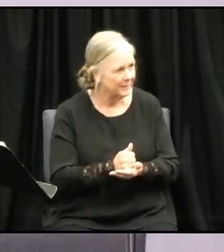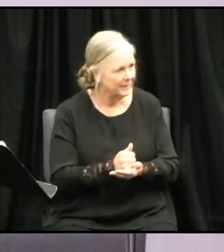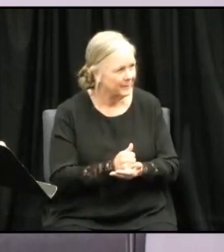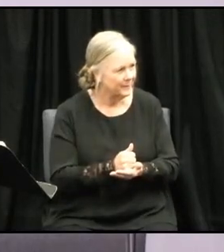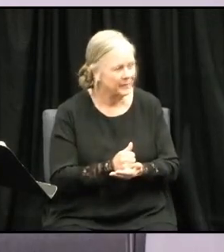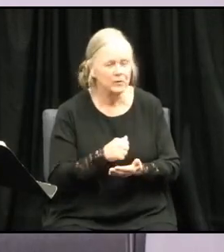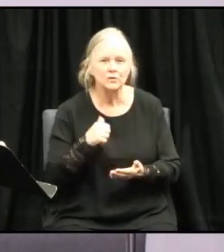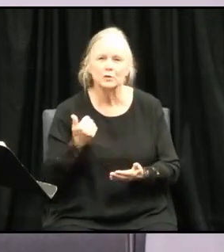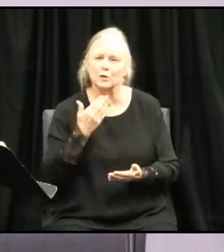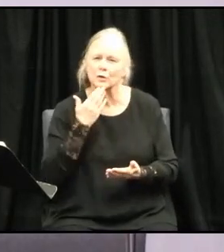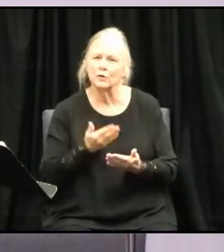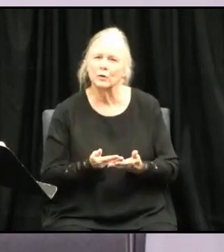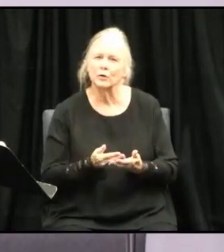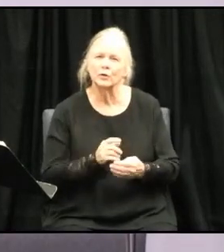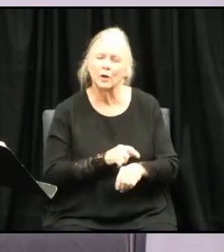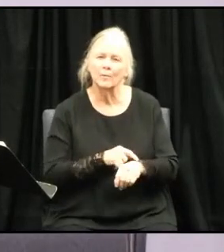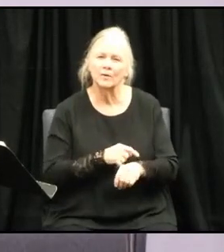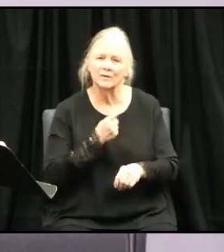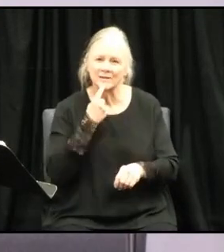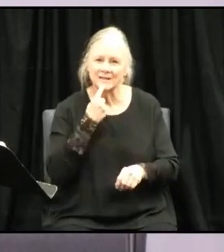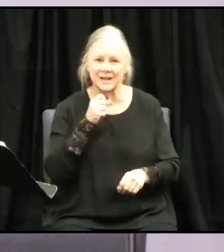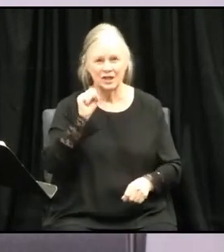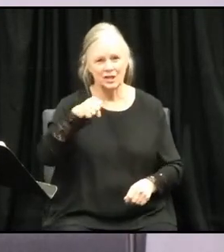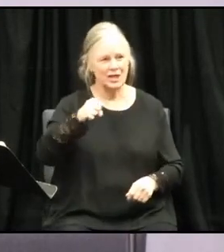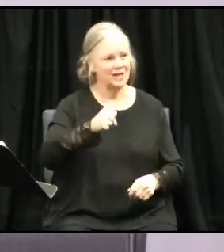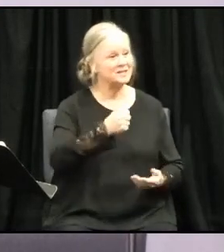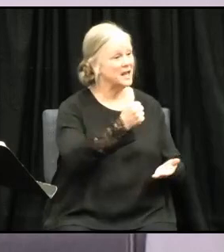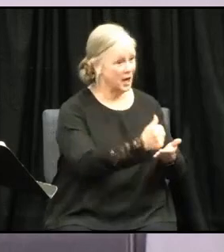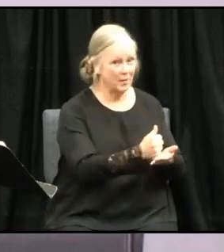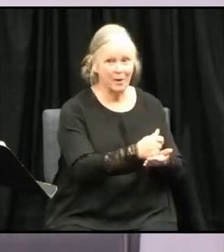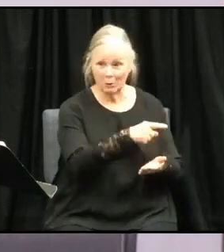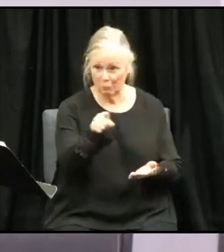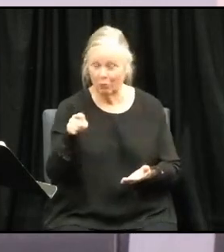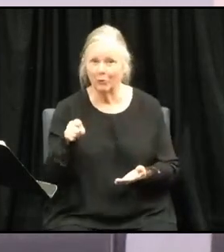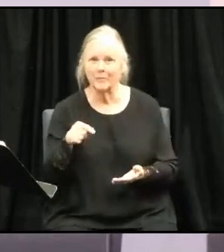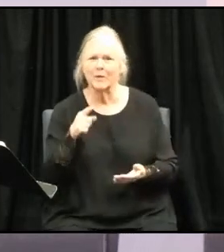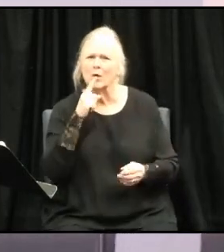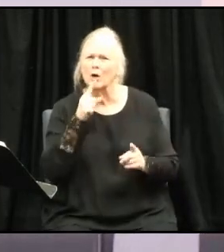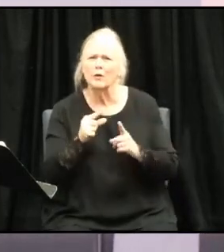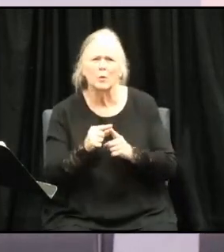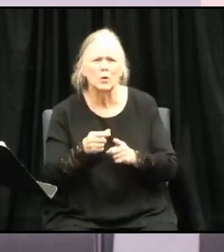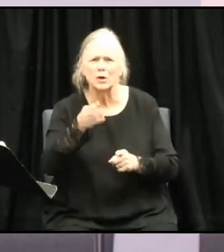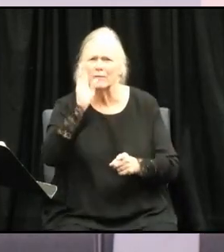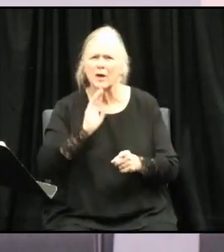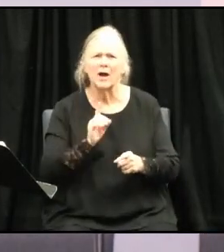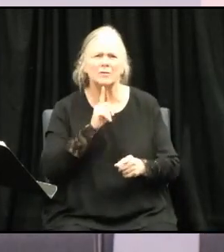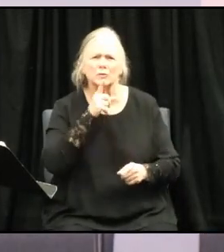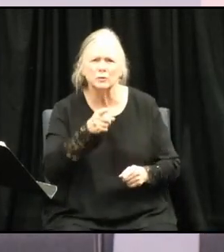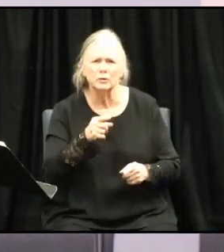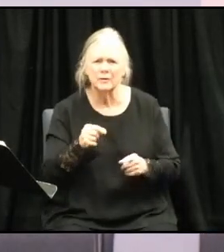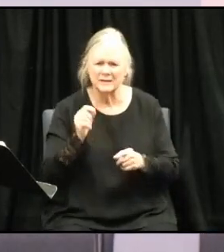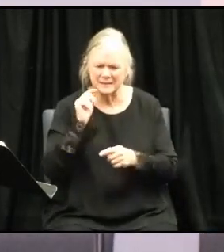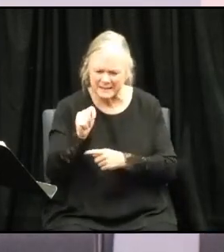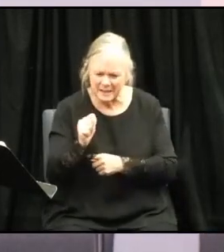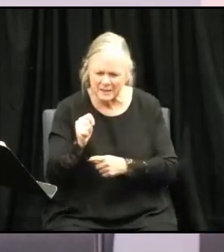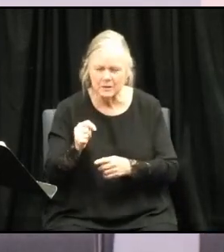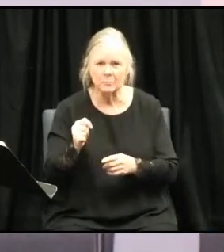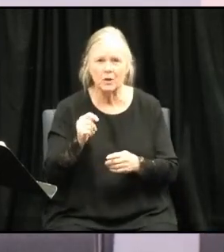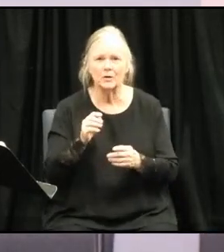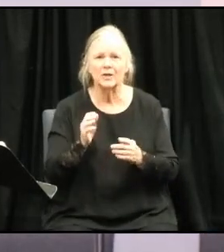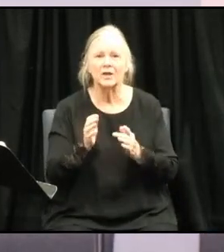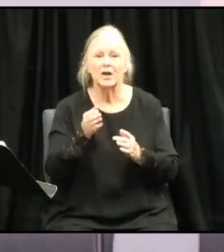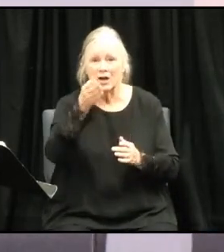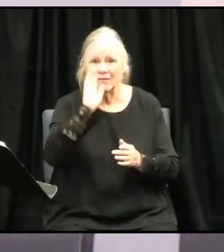opportunity to say yes and amen. The word of God is true. The testimony of God in truth is true in Christ of